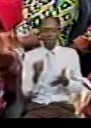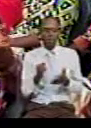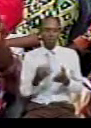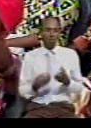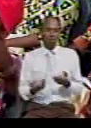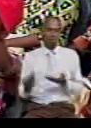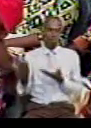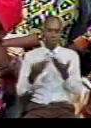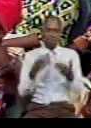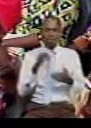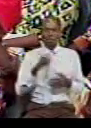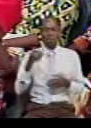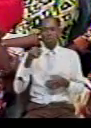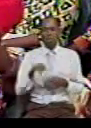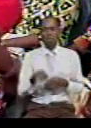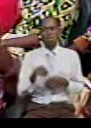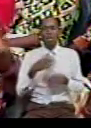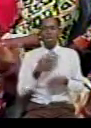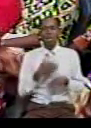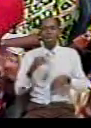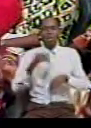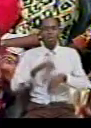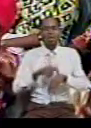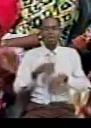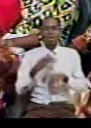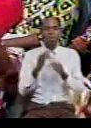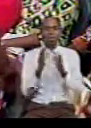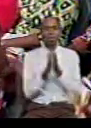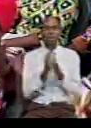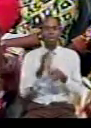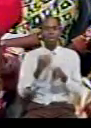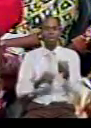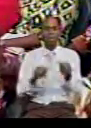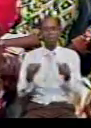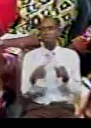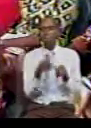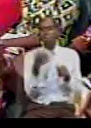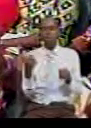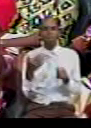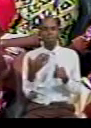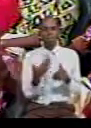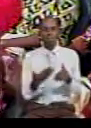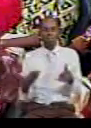prayer, all that force of gravity will be removed away from you.